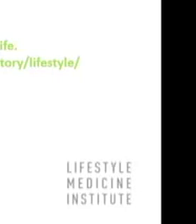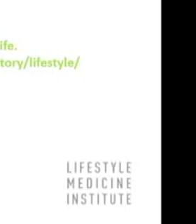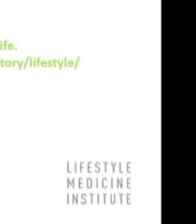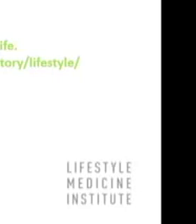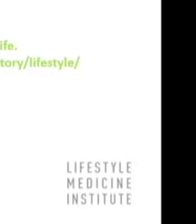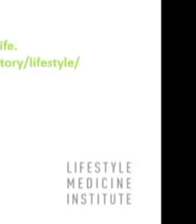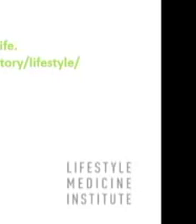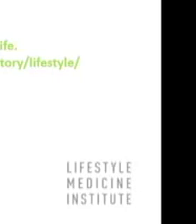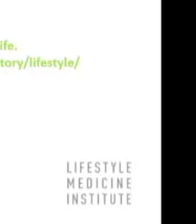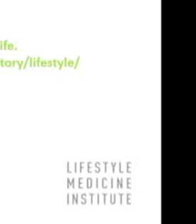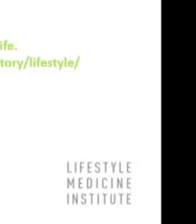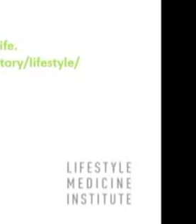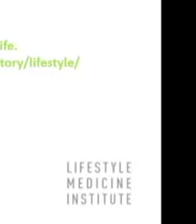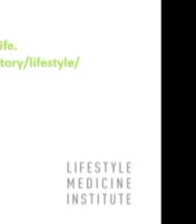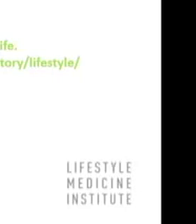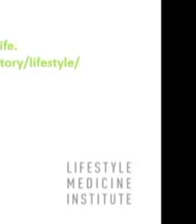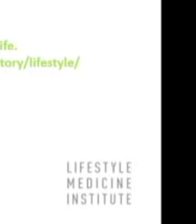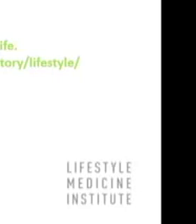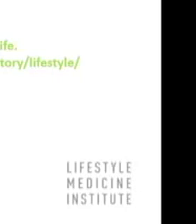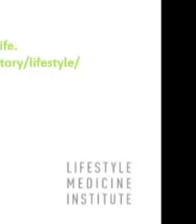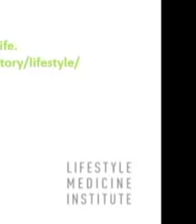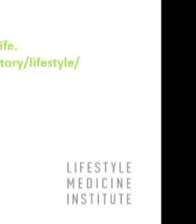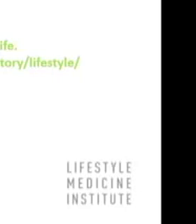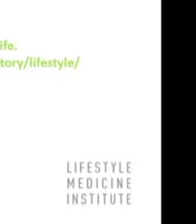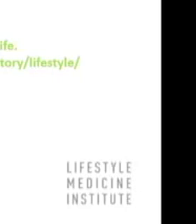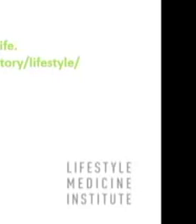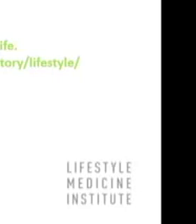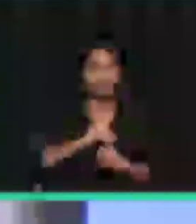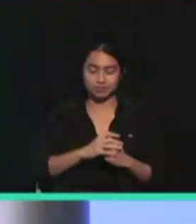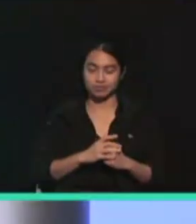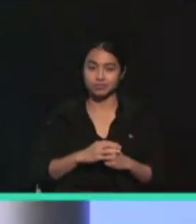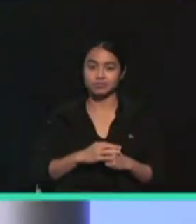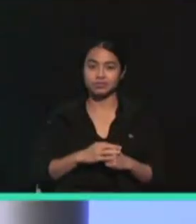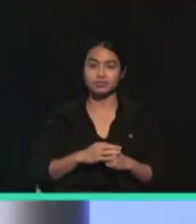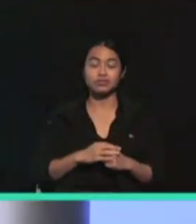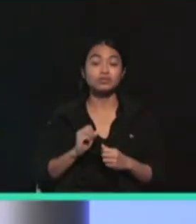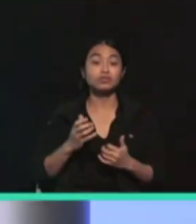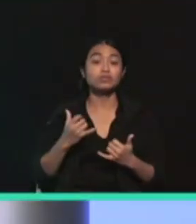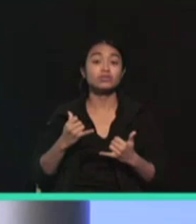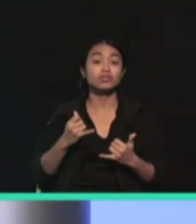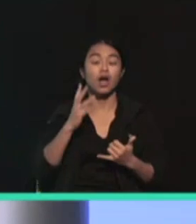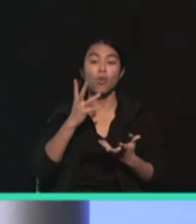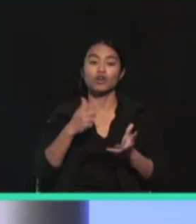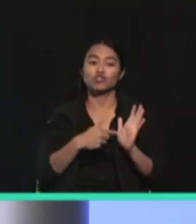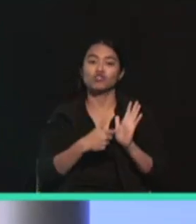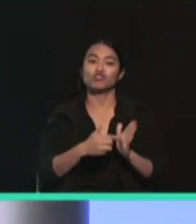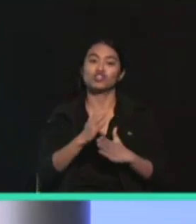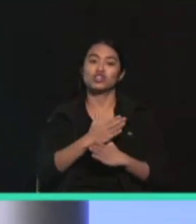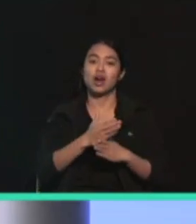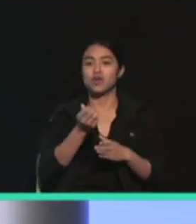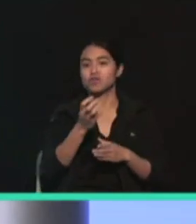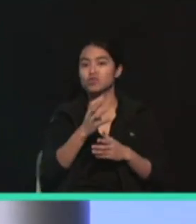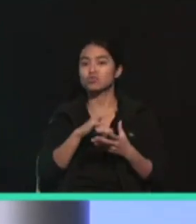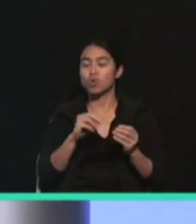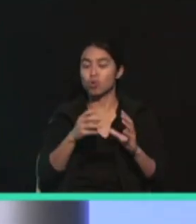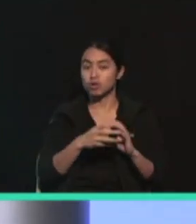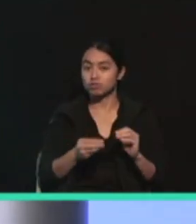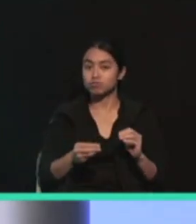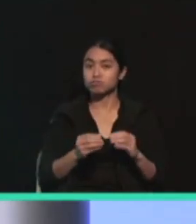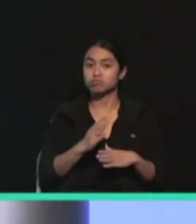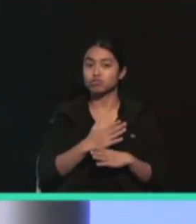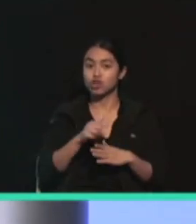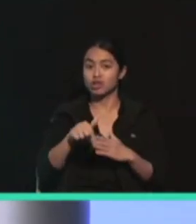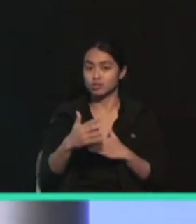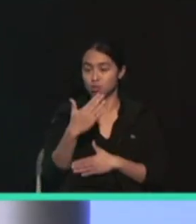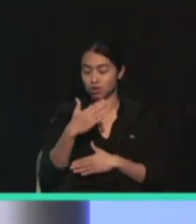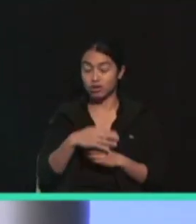their own and unique story. So what I wanted to do was to bring to life a couple of those stories and share them with you this